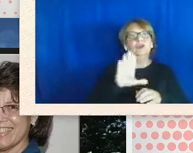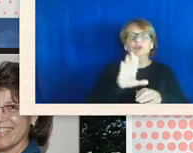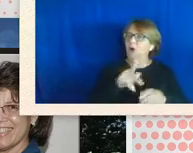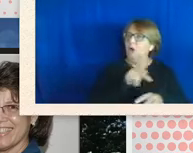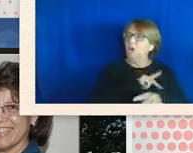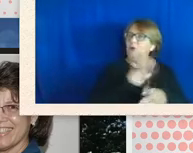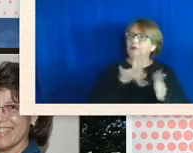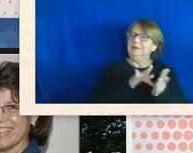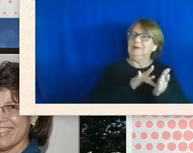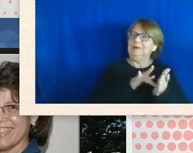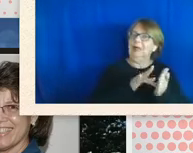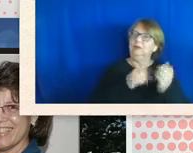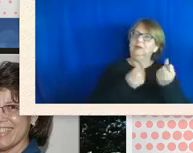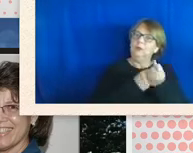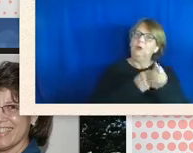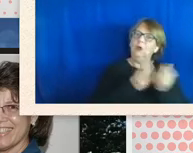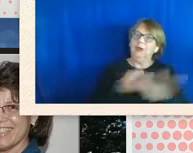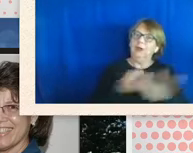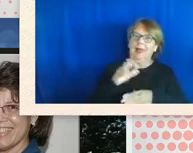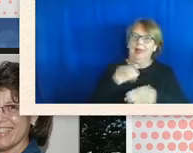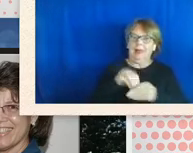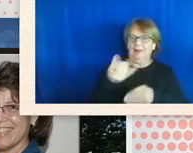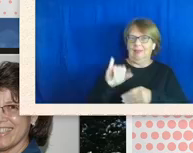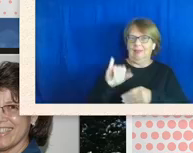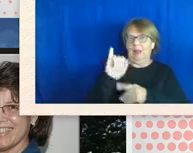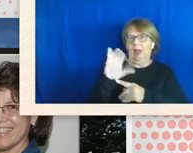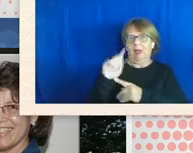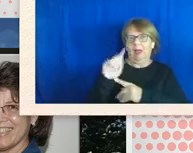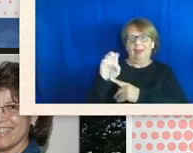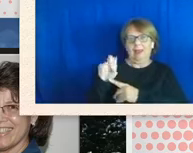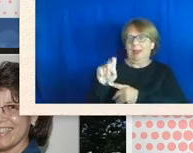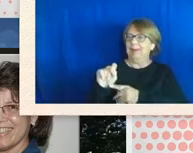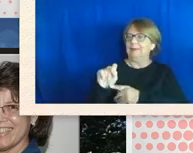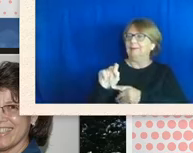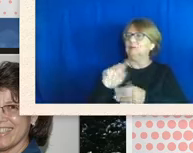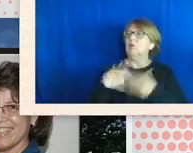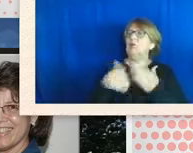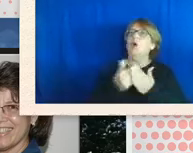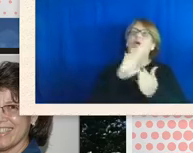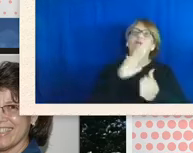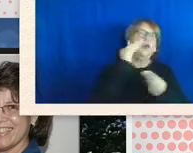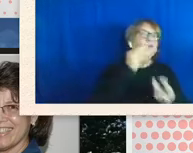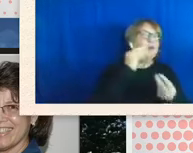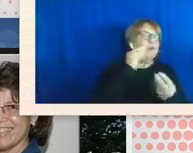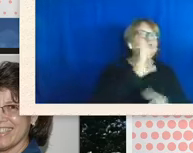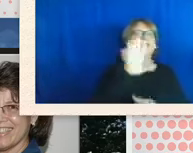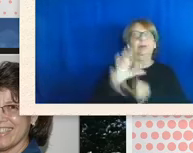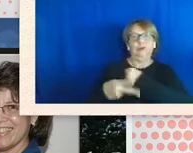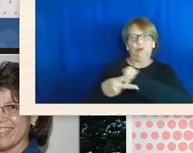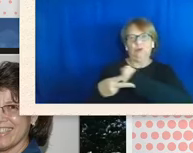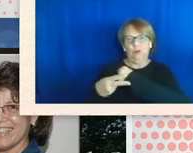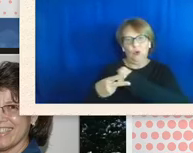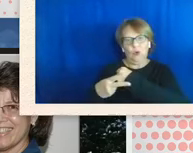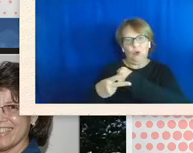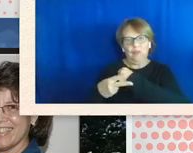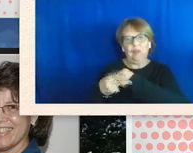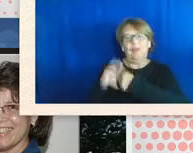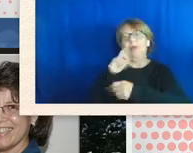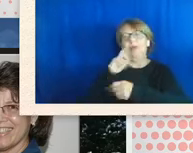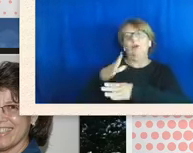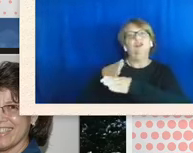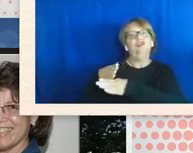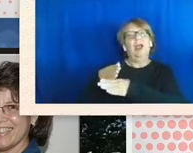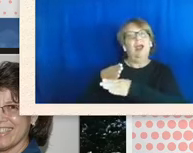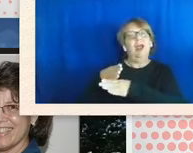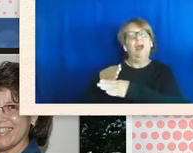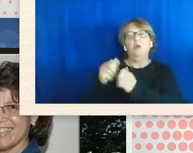APD iConnect. And so that's where all of your information will be stored and shared with the providers